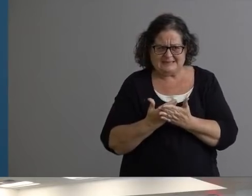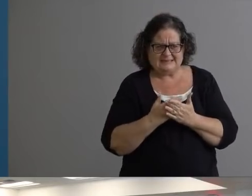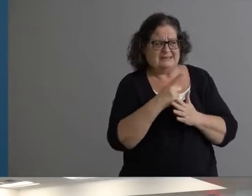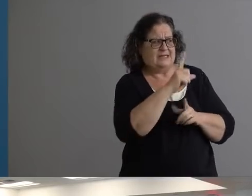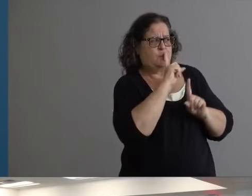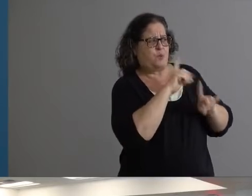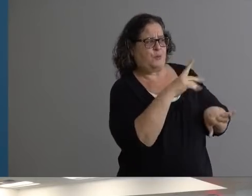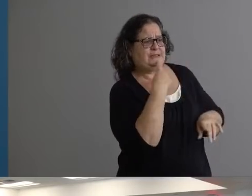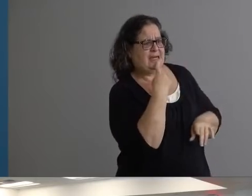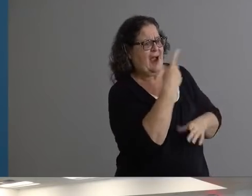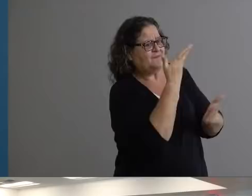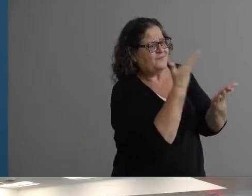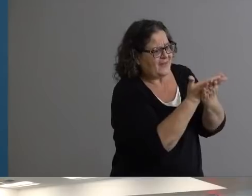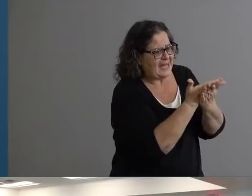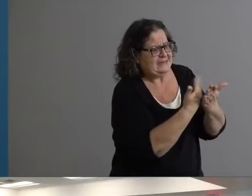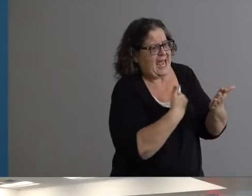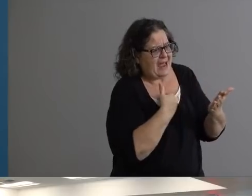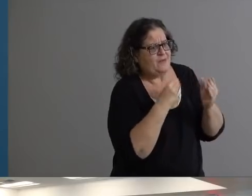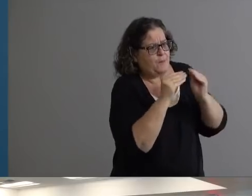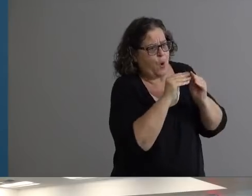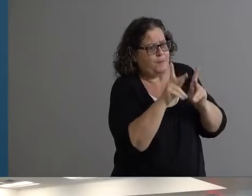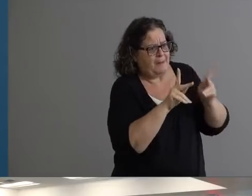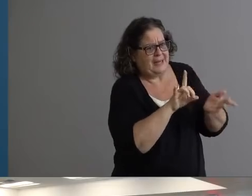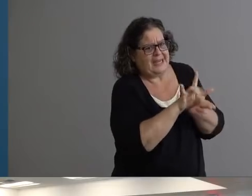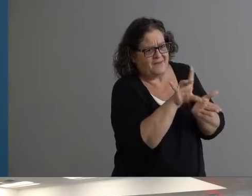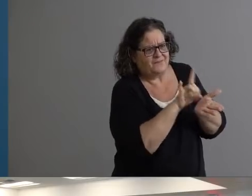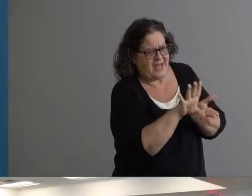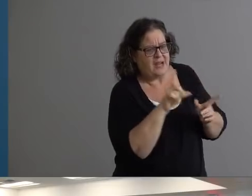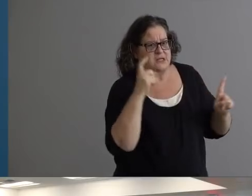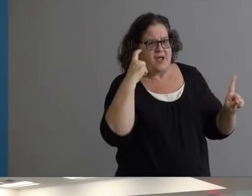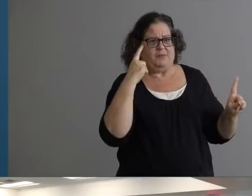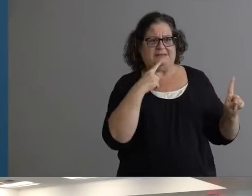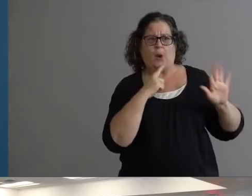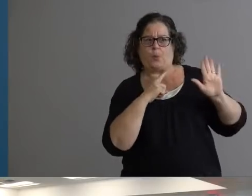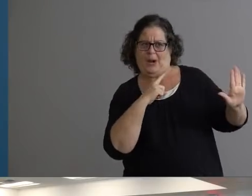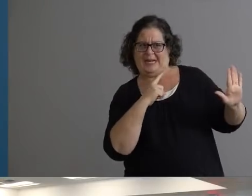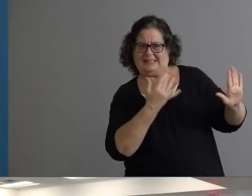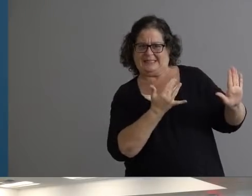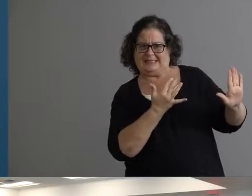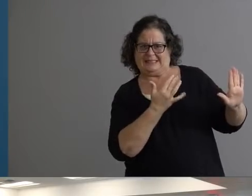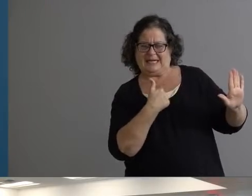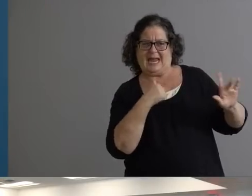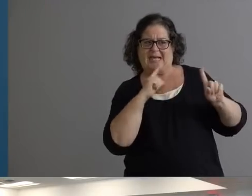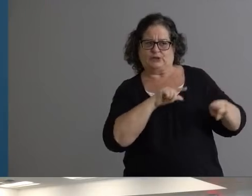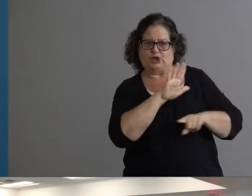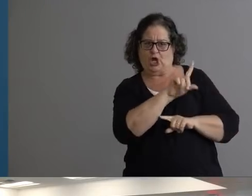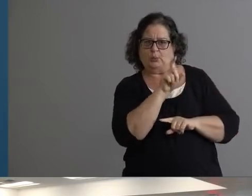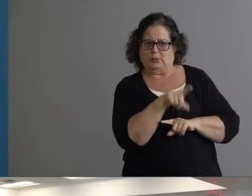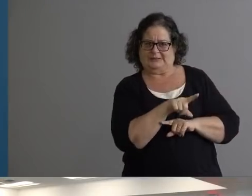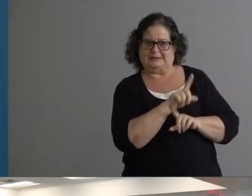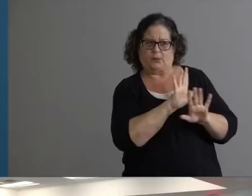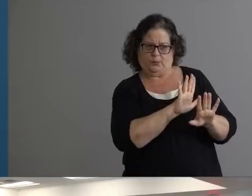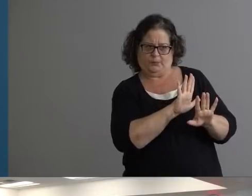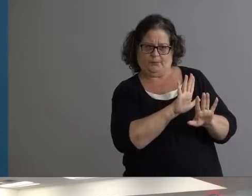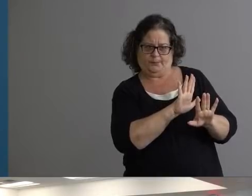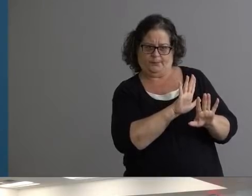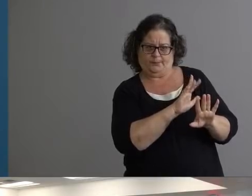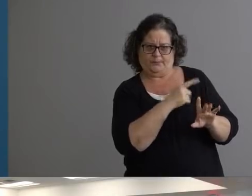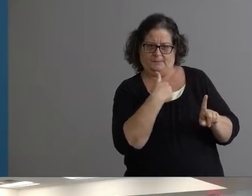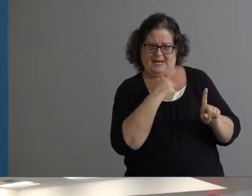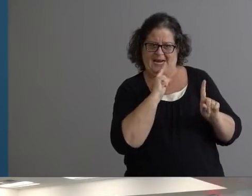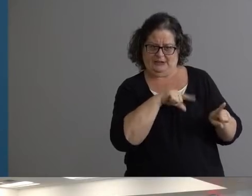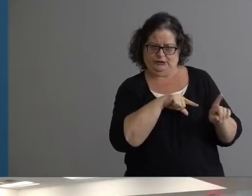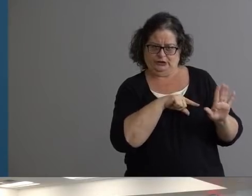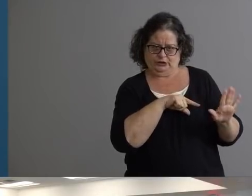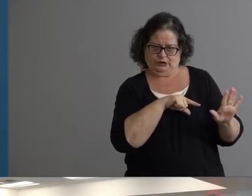answer the that question, you can please? do? Can I please answer the question? ahead. Okay. If someone is receiving $840 a